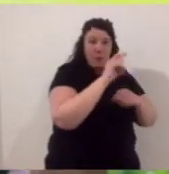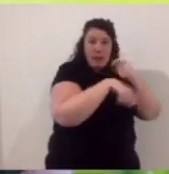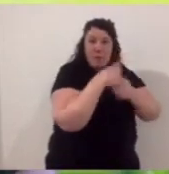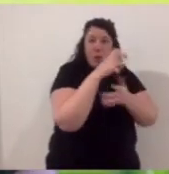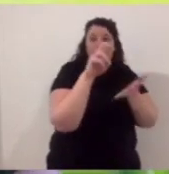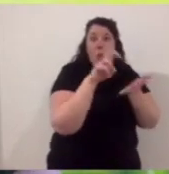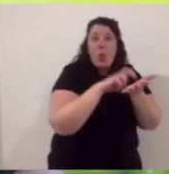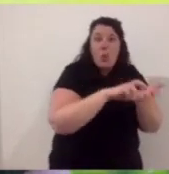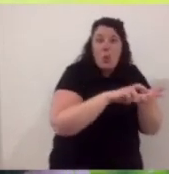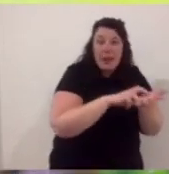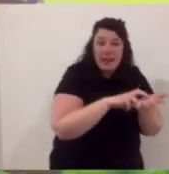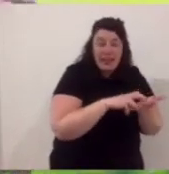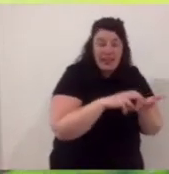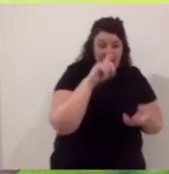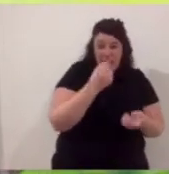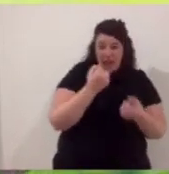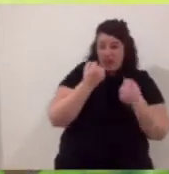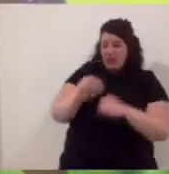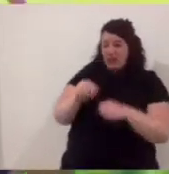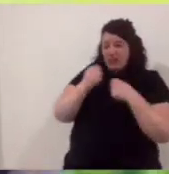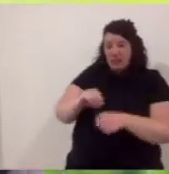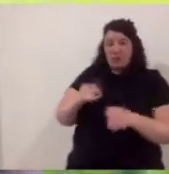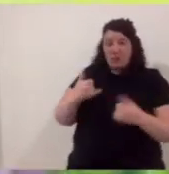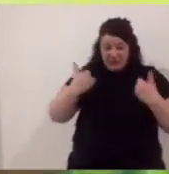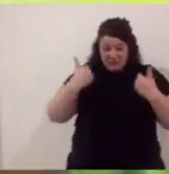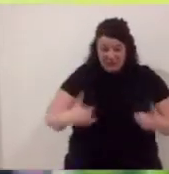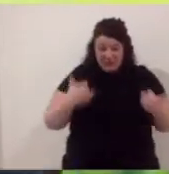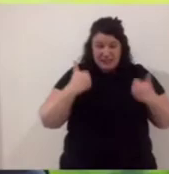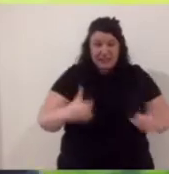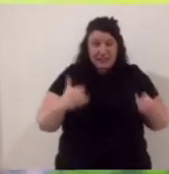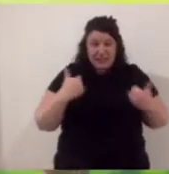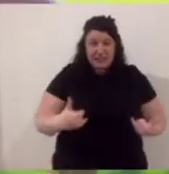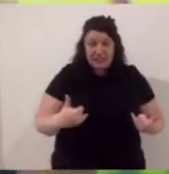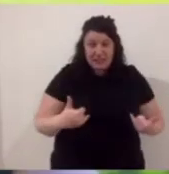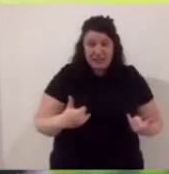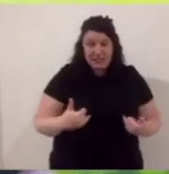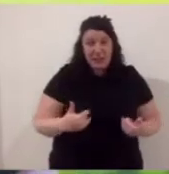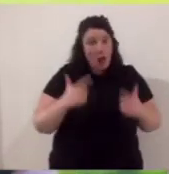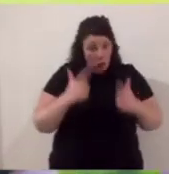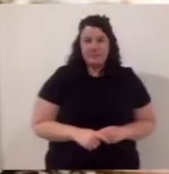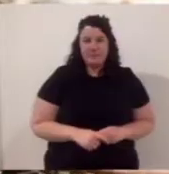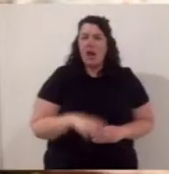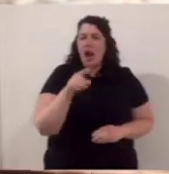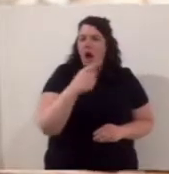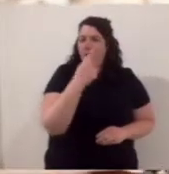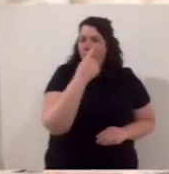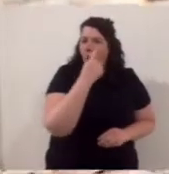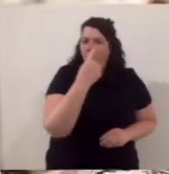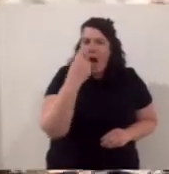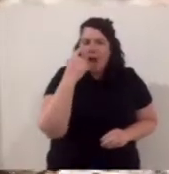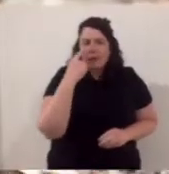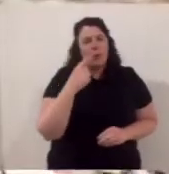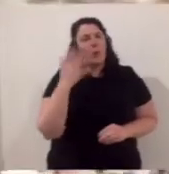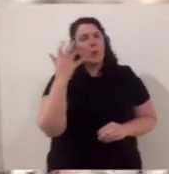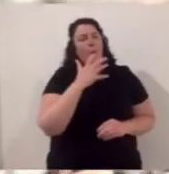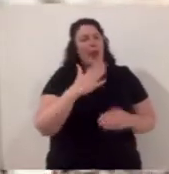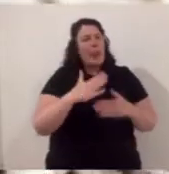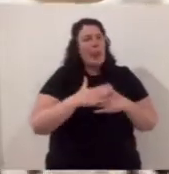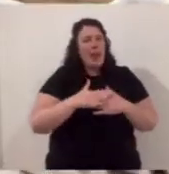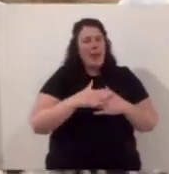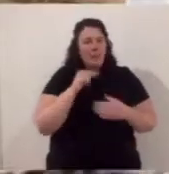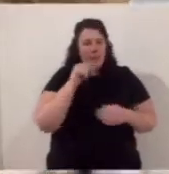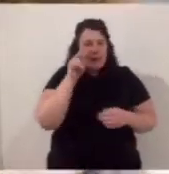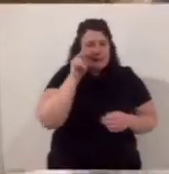also weakening the prey's immune system, and the prey can't fight off the bacterial infection. Look at their eyes. Now, I